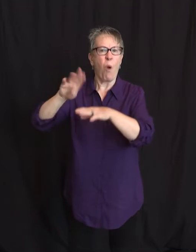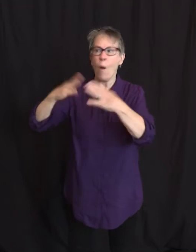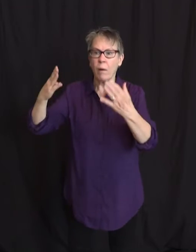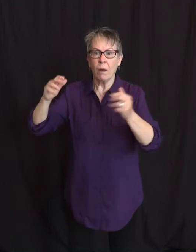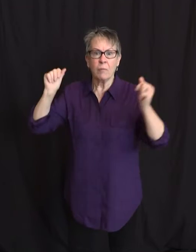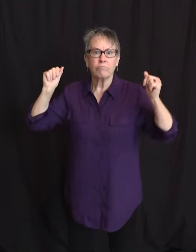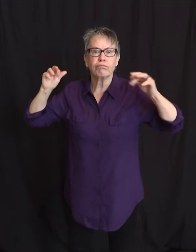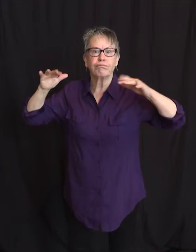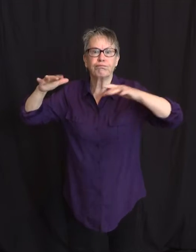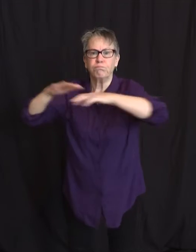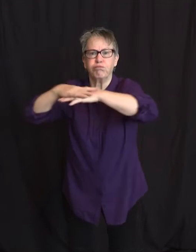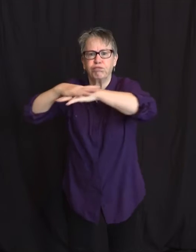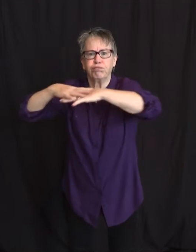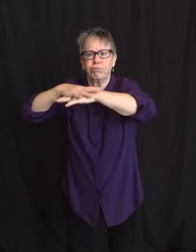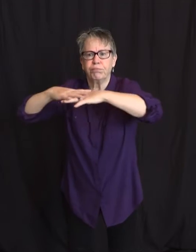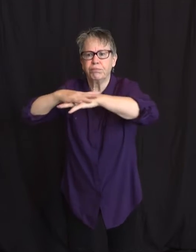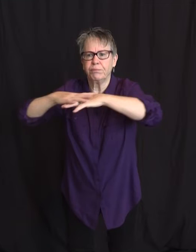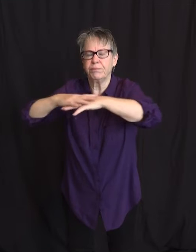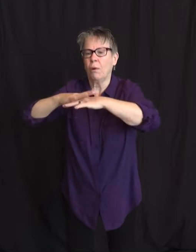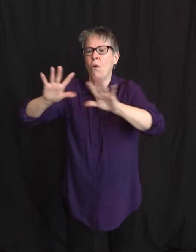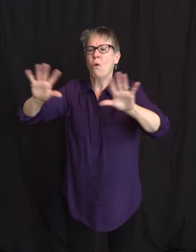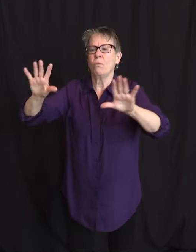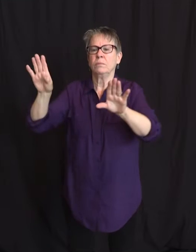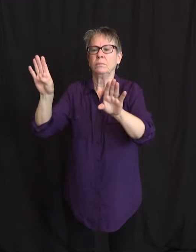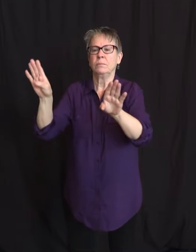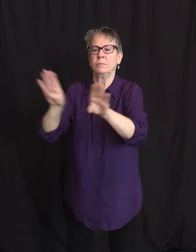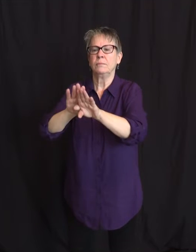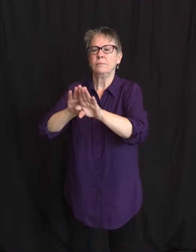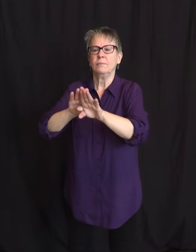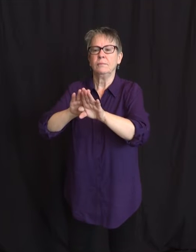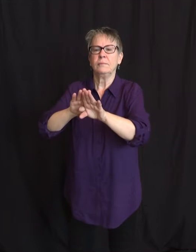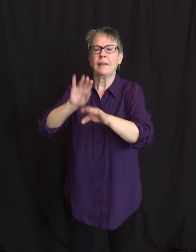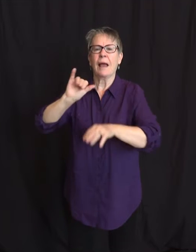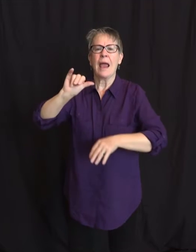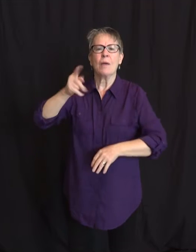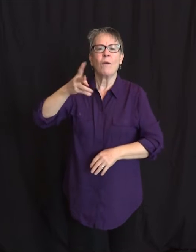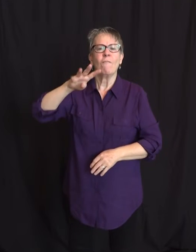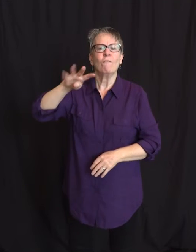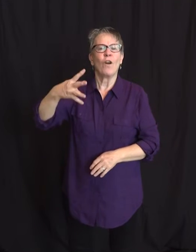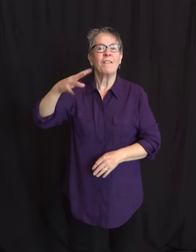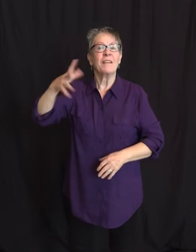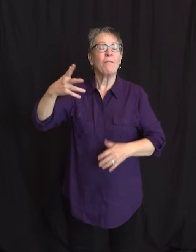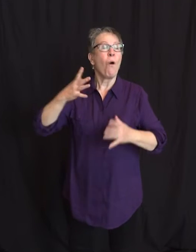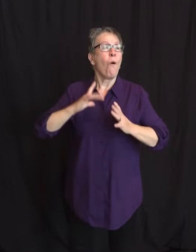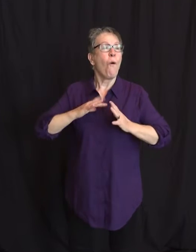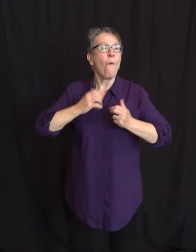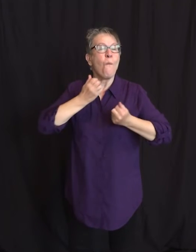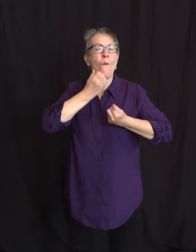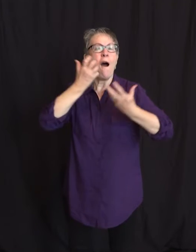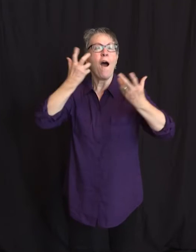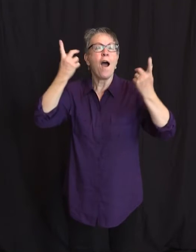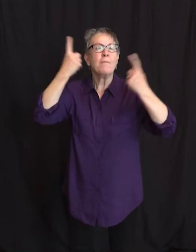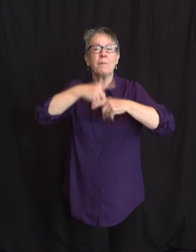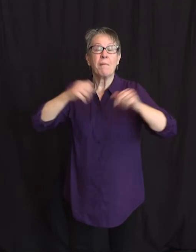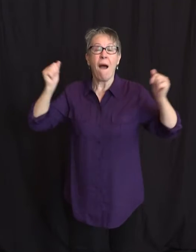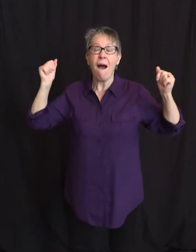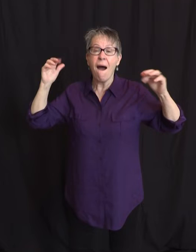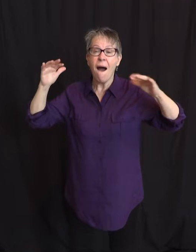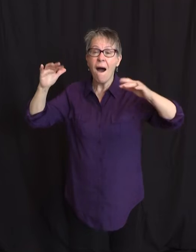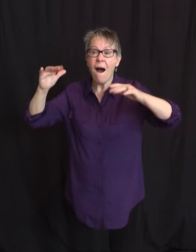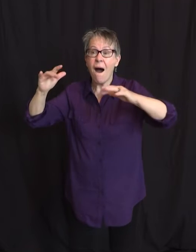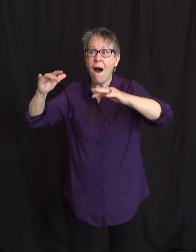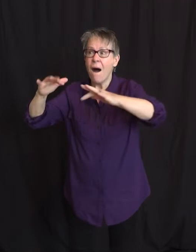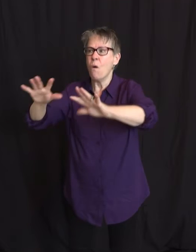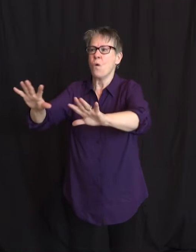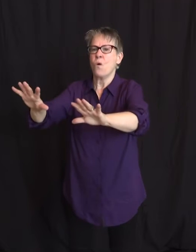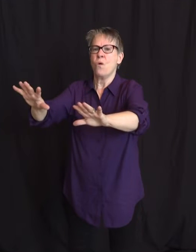memory serves me, that it was the first warm weather weekend, and we surveyed with Pat and his folks, and the